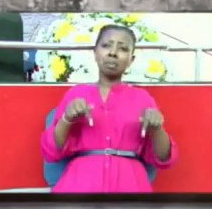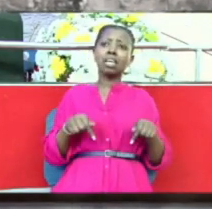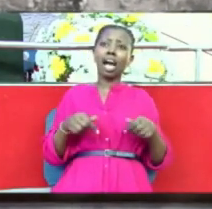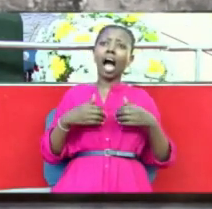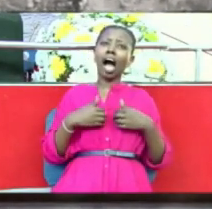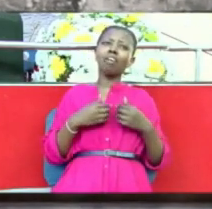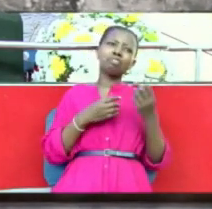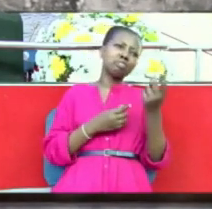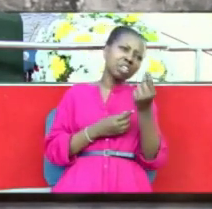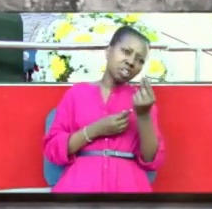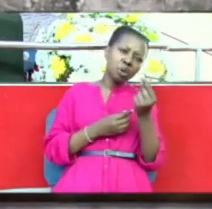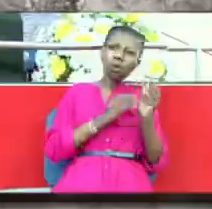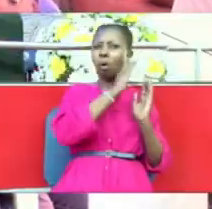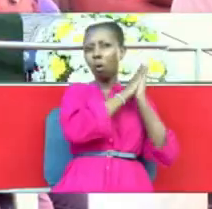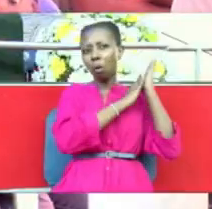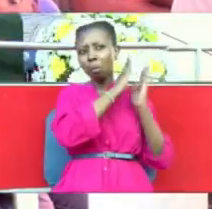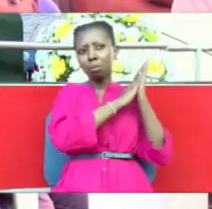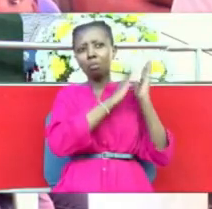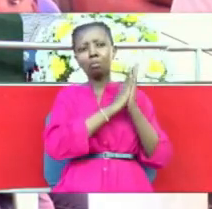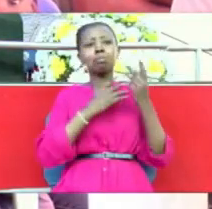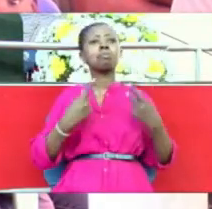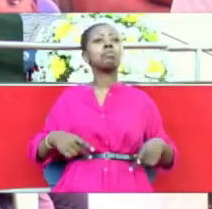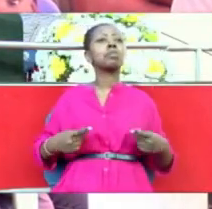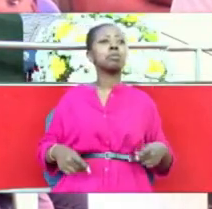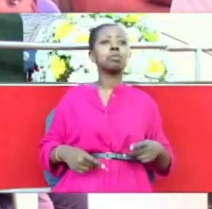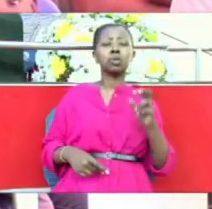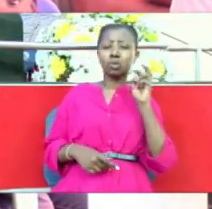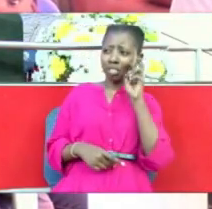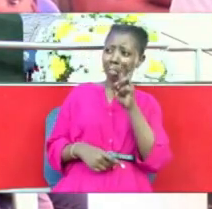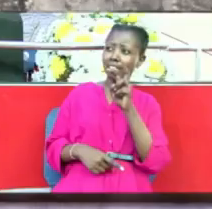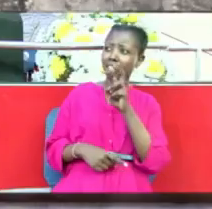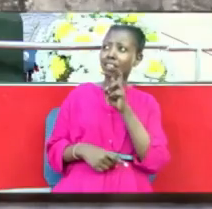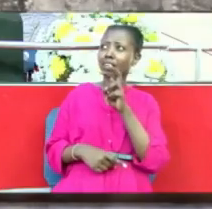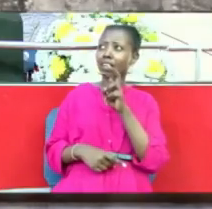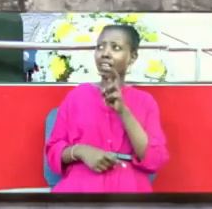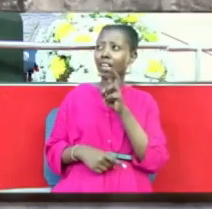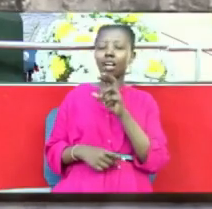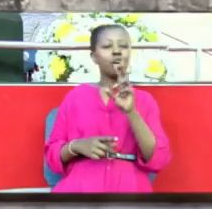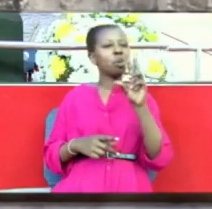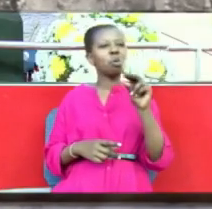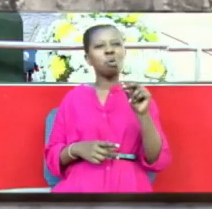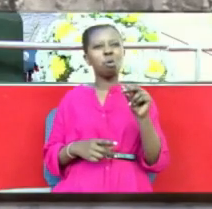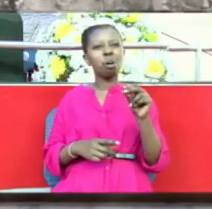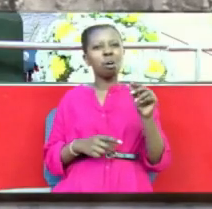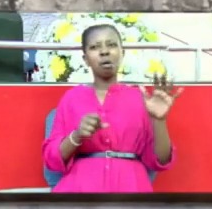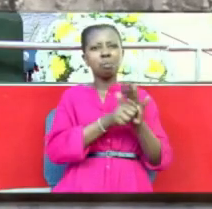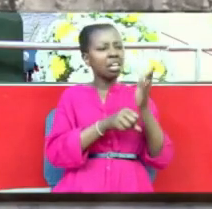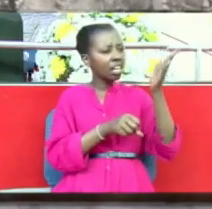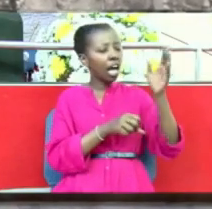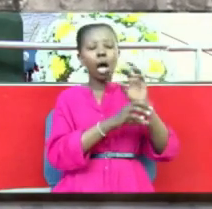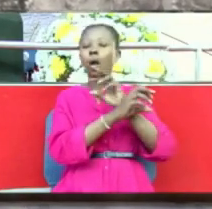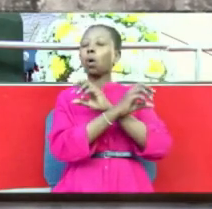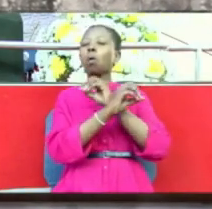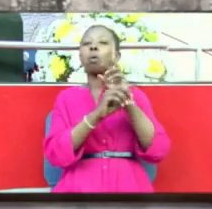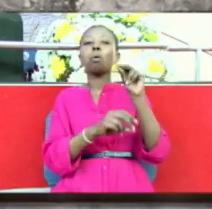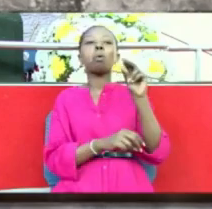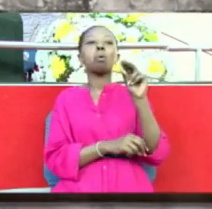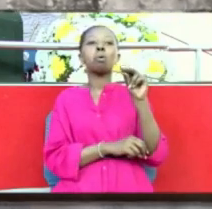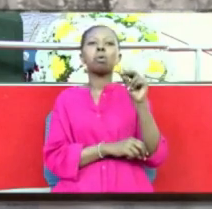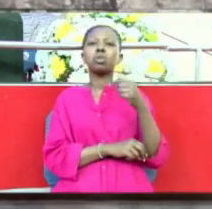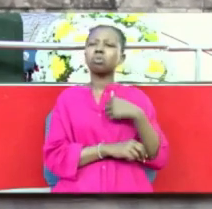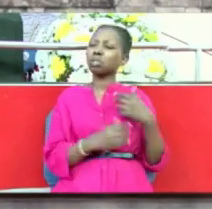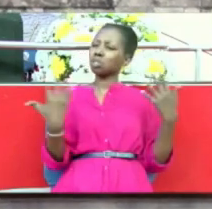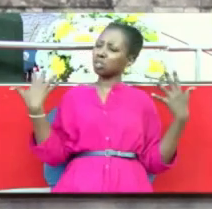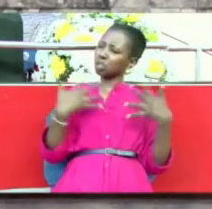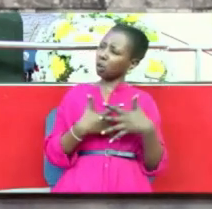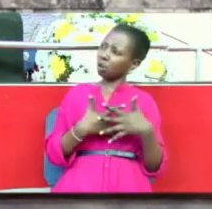Ni kama wale ambao tuko hapa kanisani. Sio dini. Hapana. So I got a shocker.